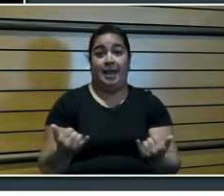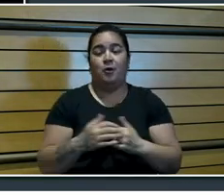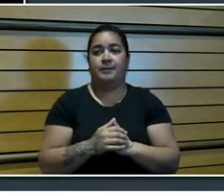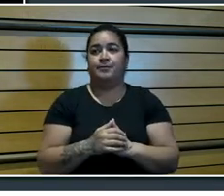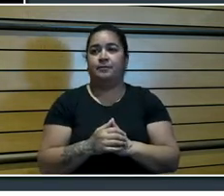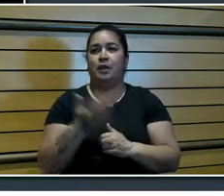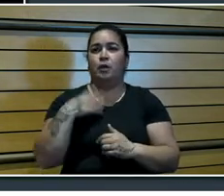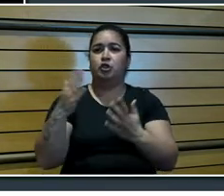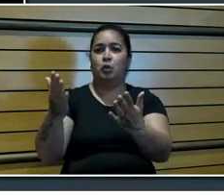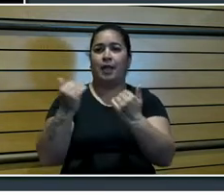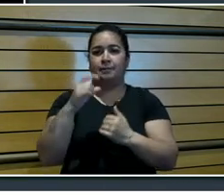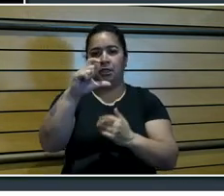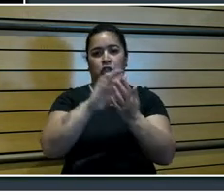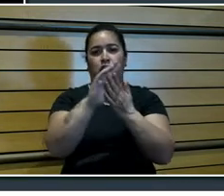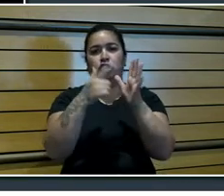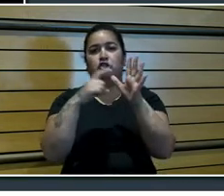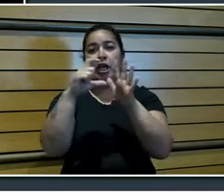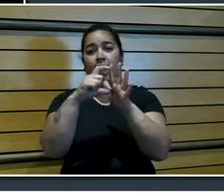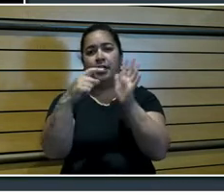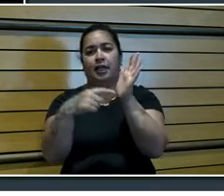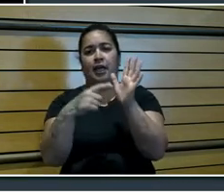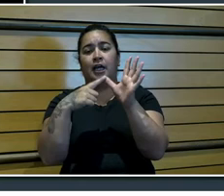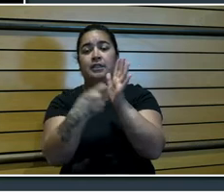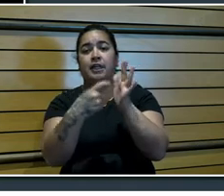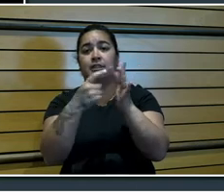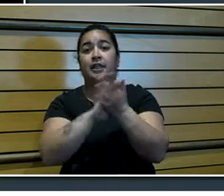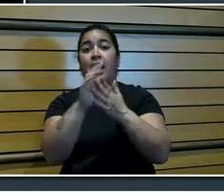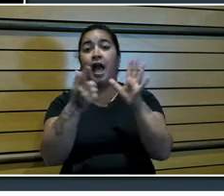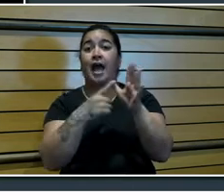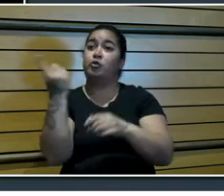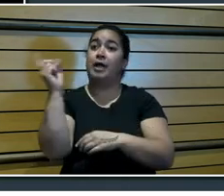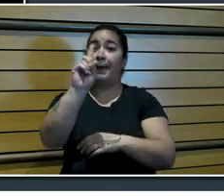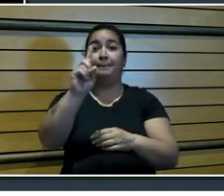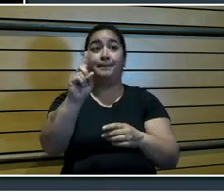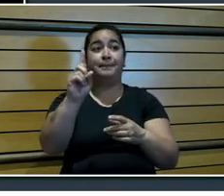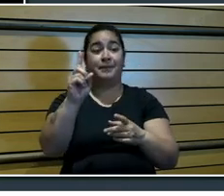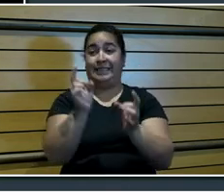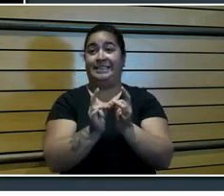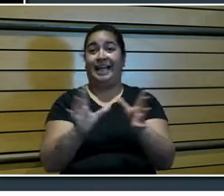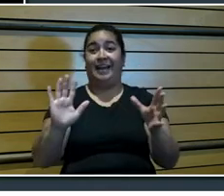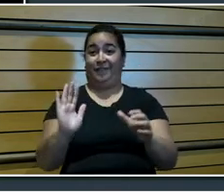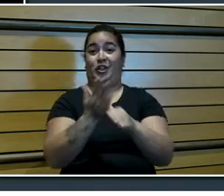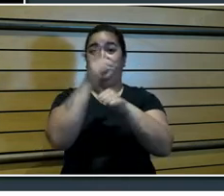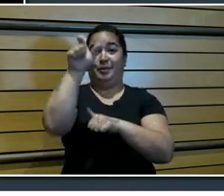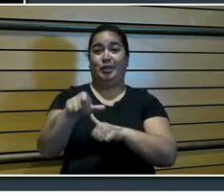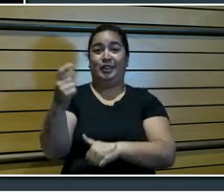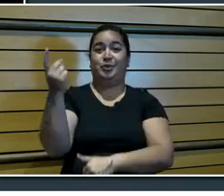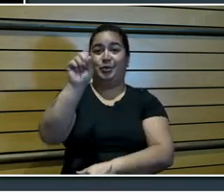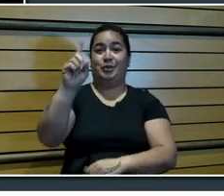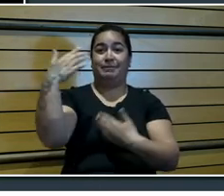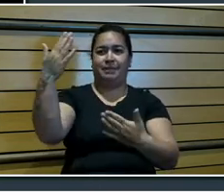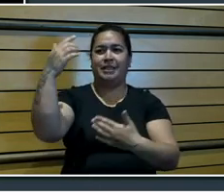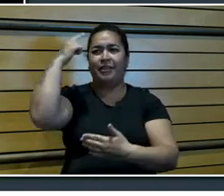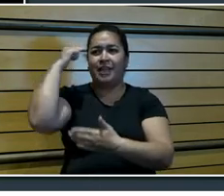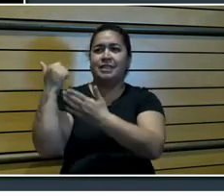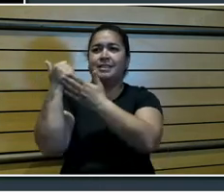like to welcome Chad Tariha to come and open up for us today with the first submission, and I think he's supported by